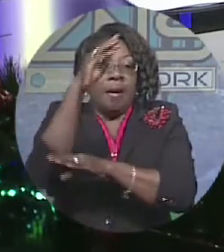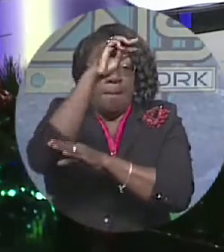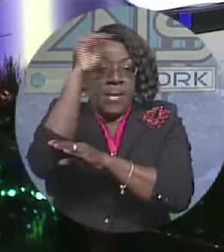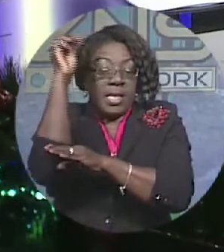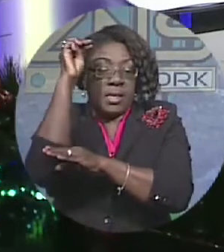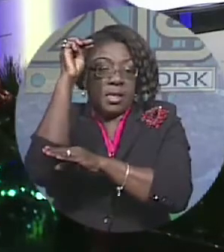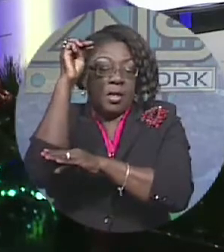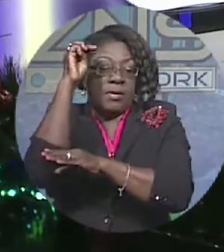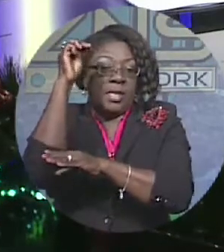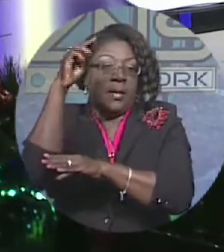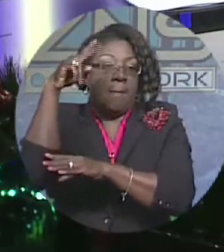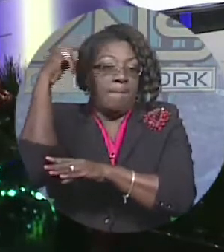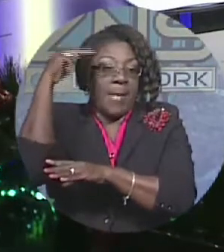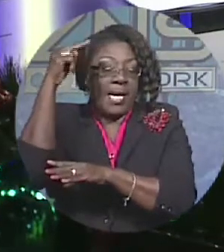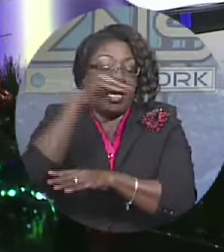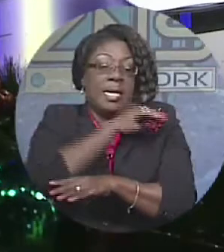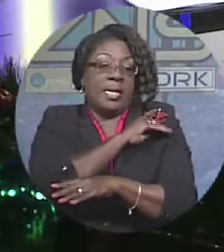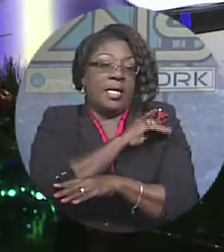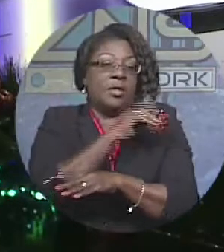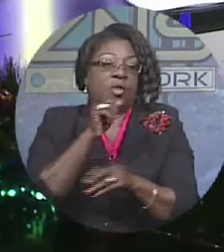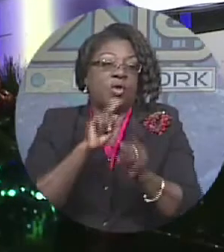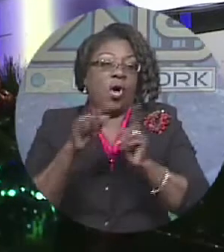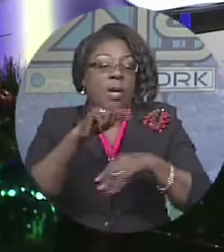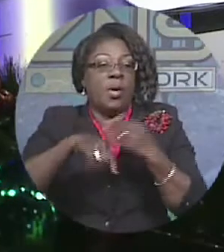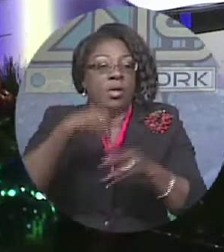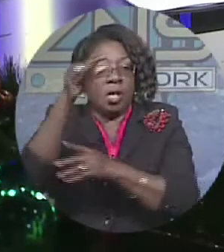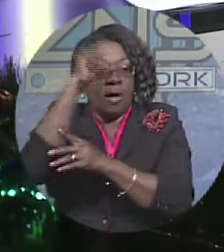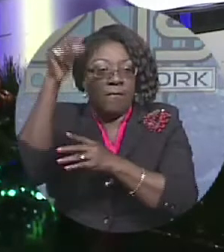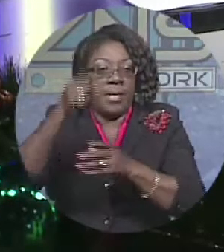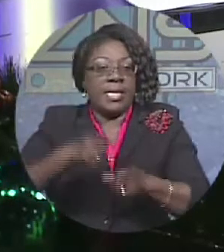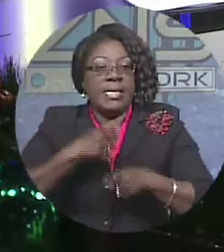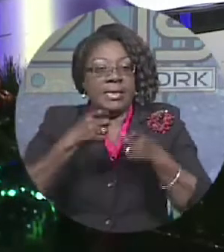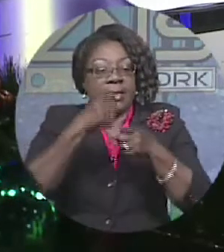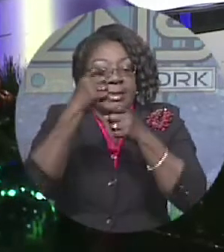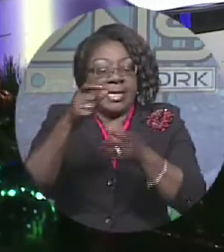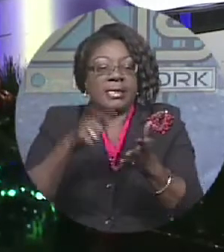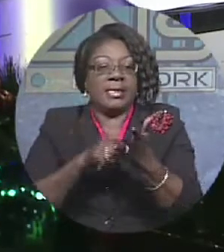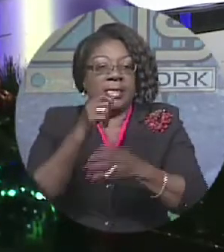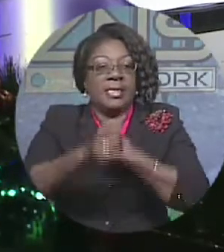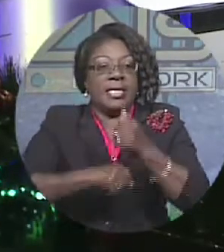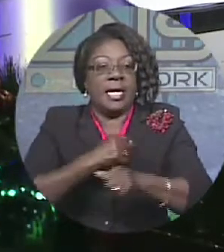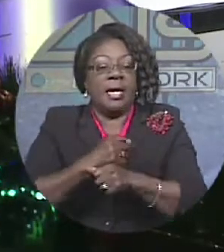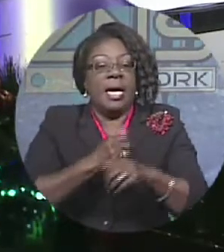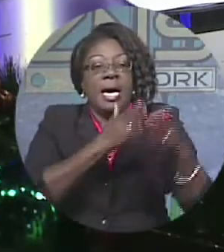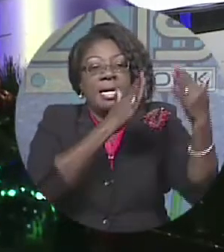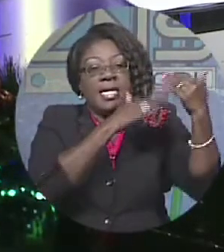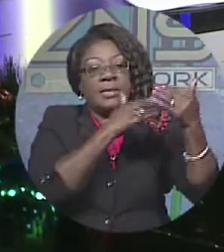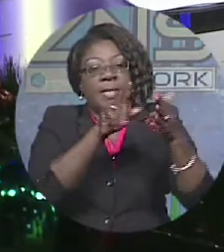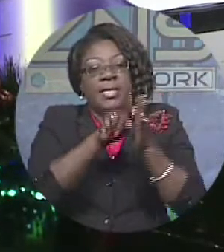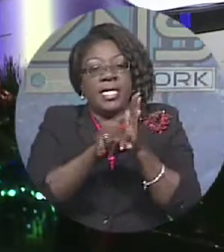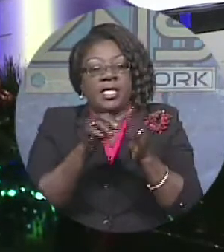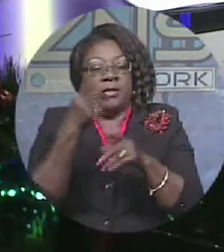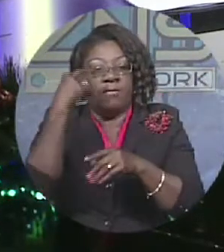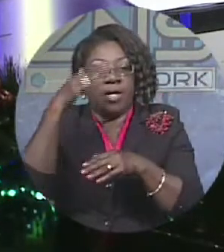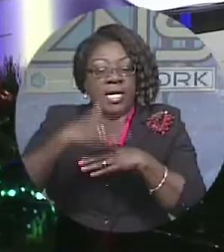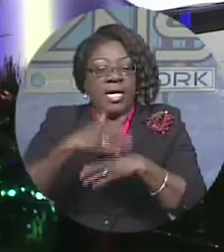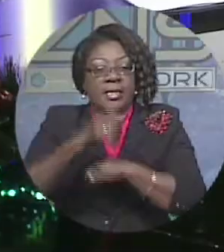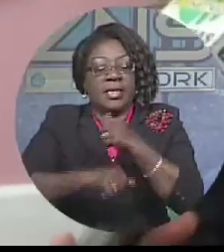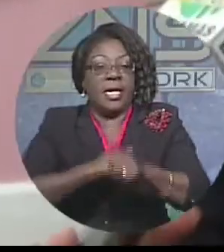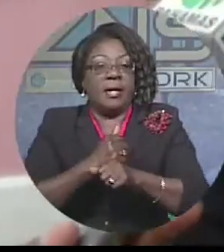Michael Halkitis discussed the government's successes this year and expectations for next year. Our Janina Will Ferguson